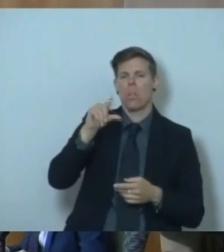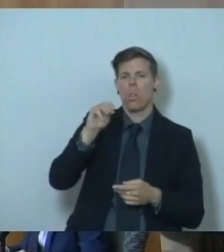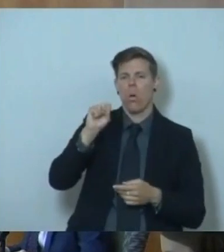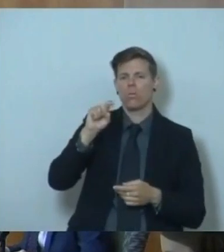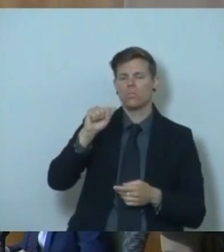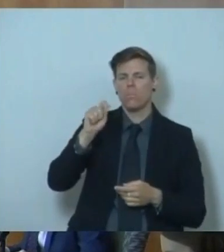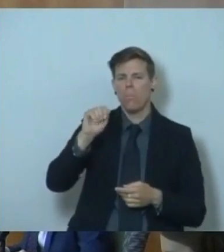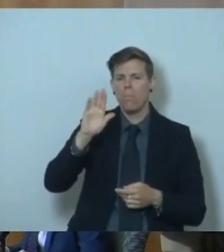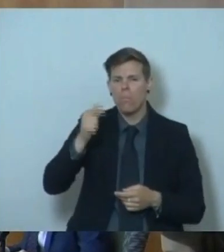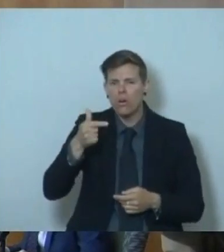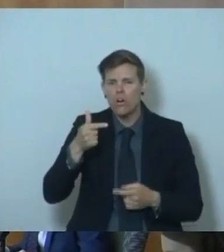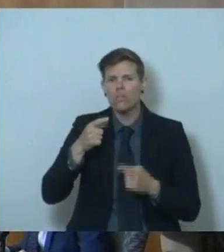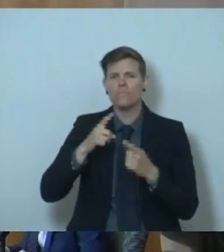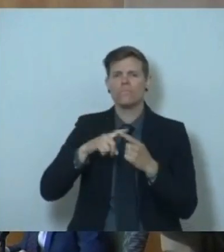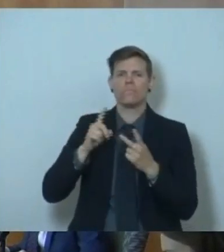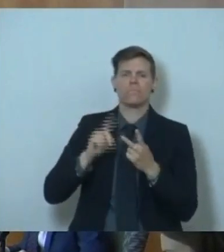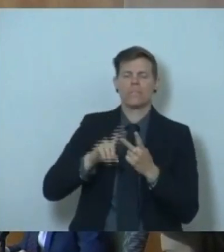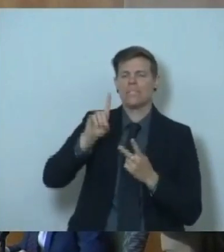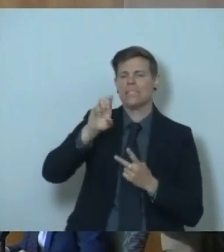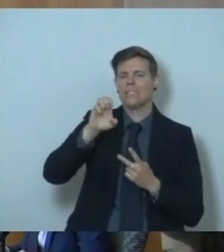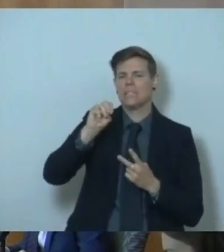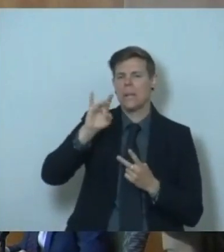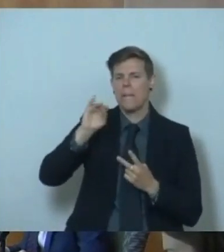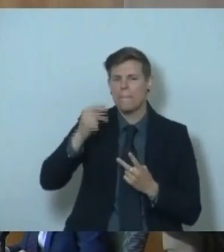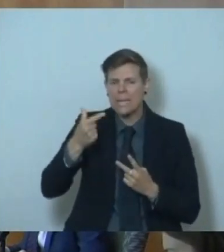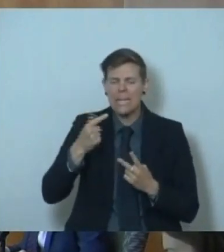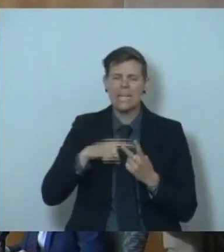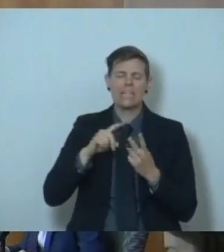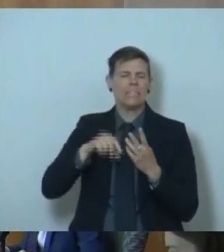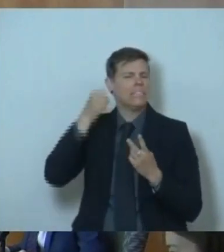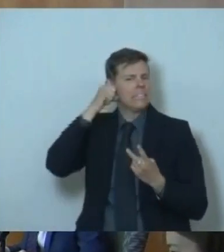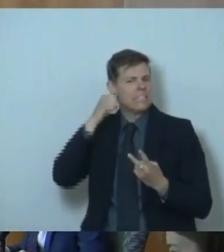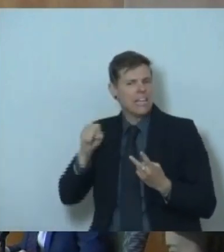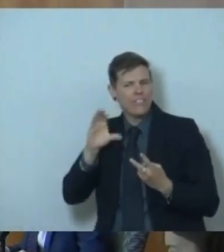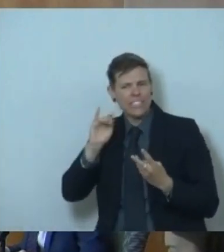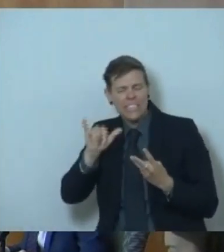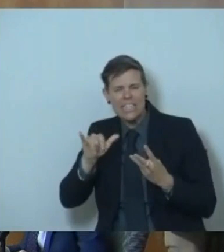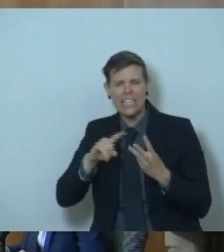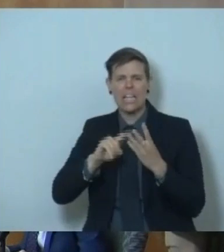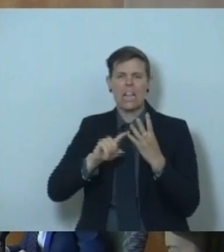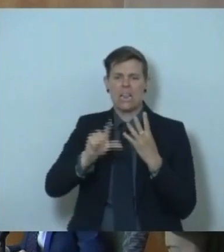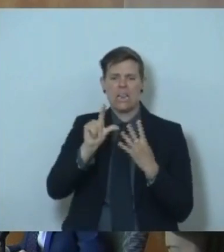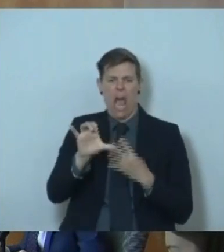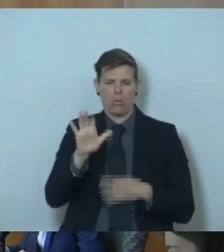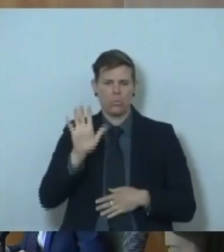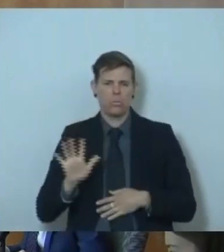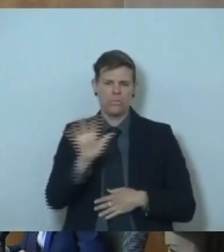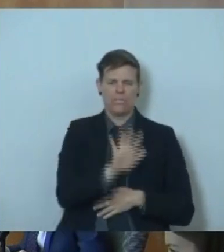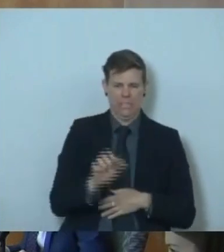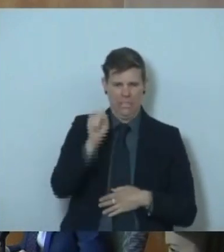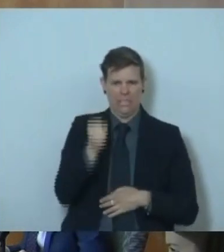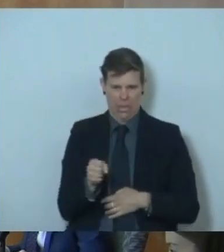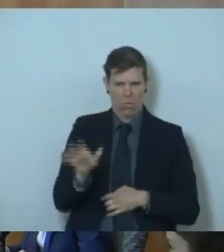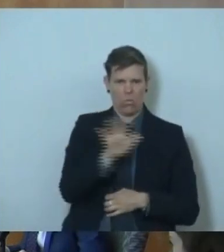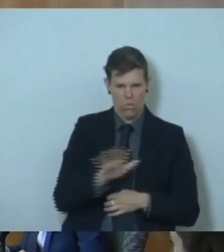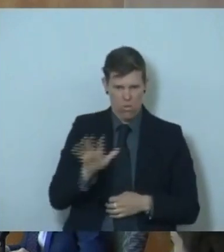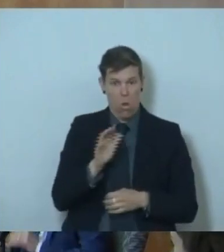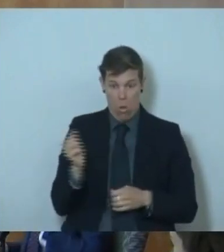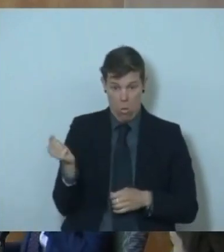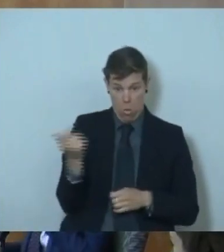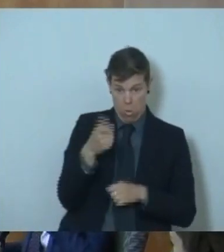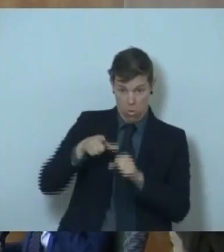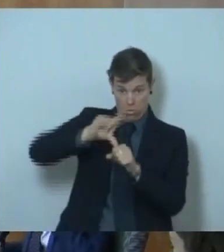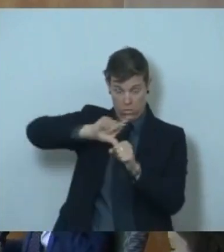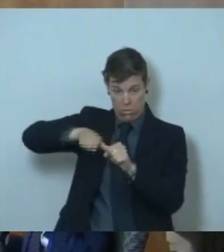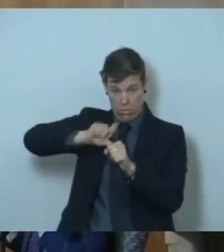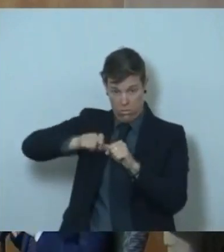50 miles. And so I'm wondering if there's the possibility of some commuter traffic going on that's not